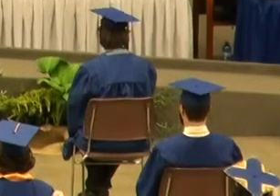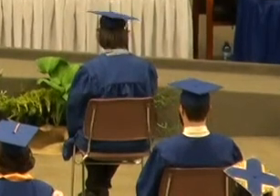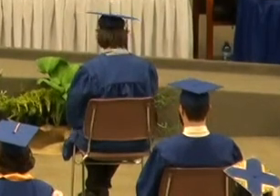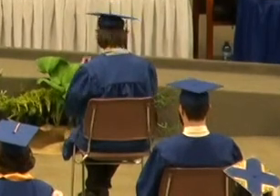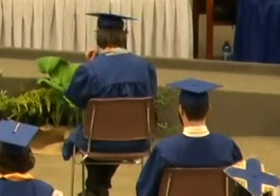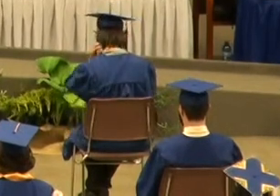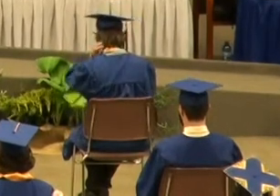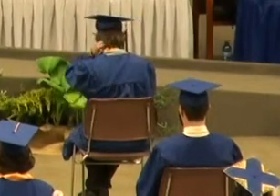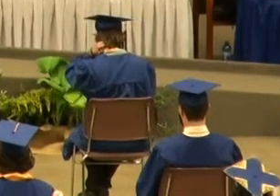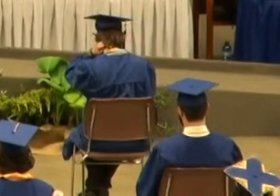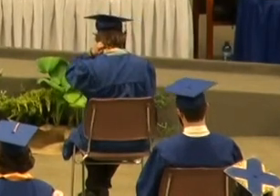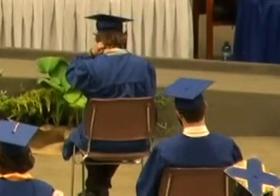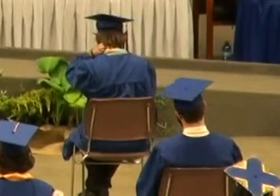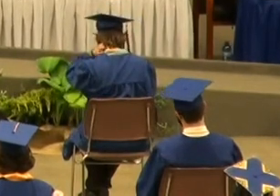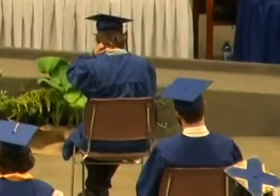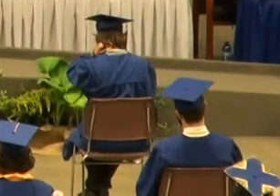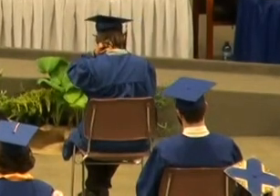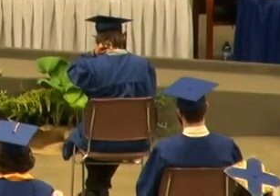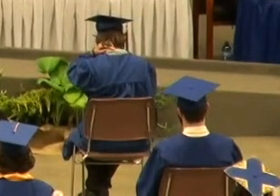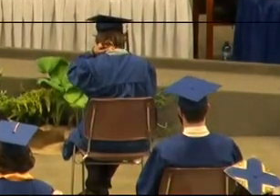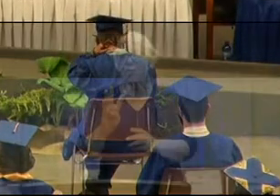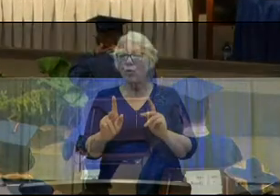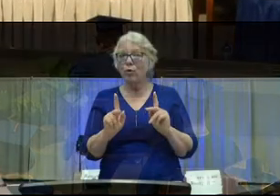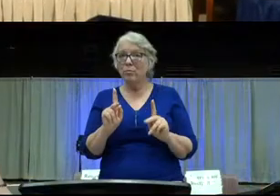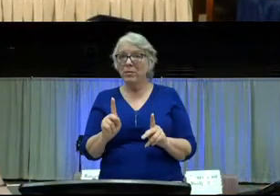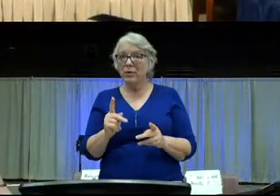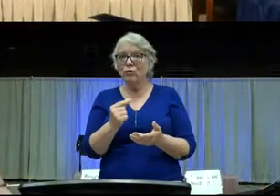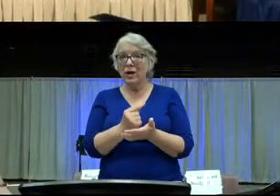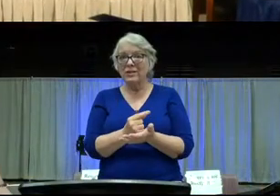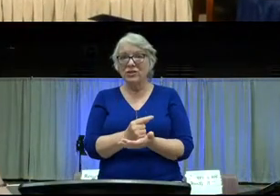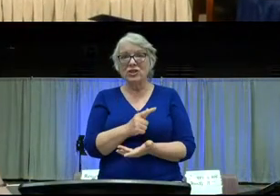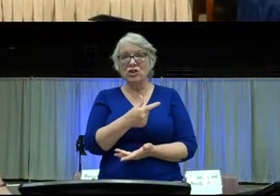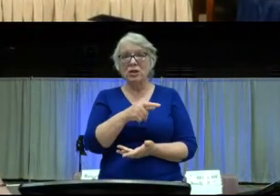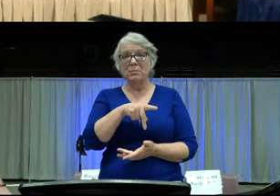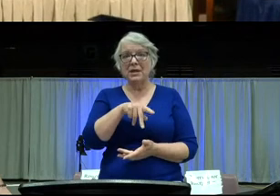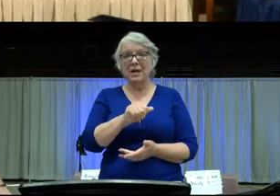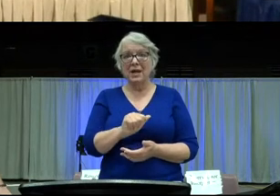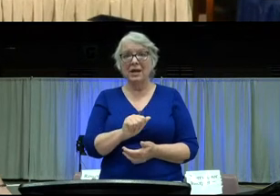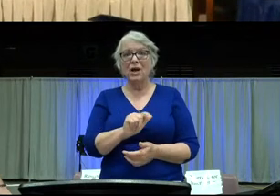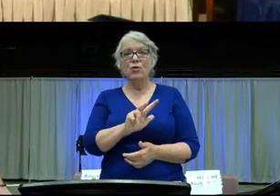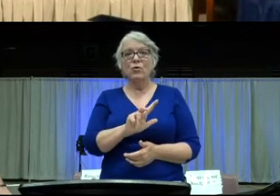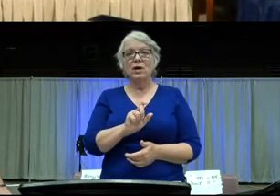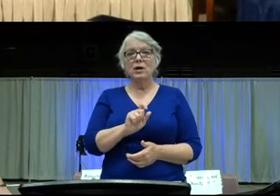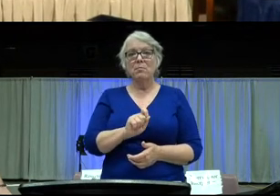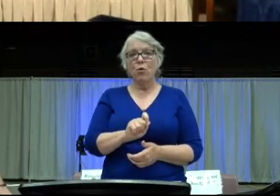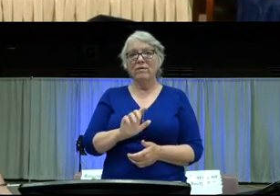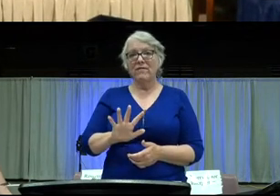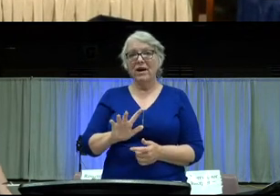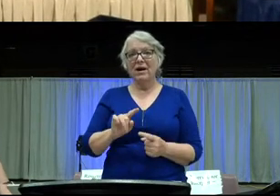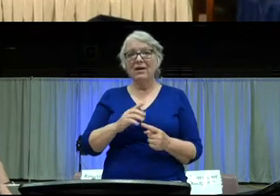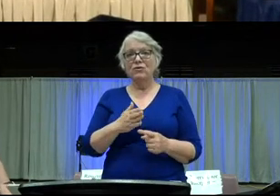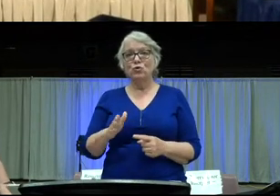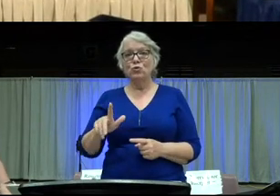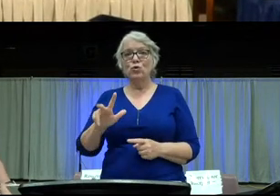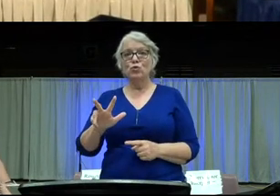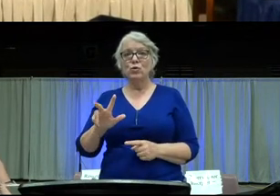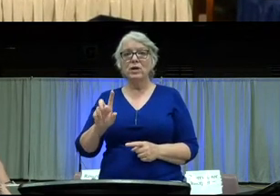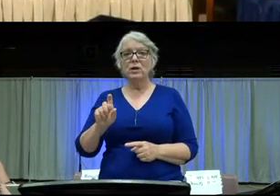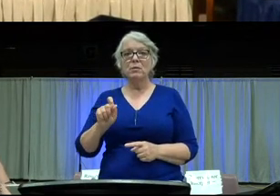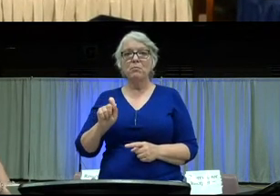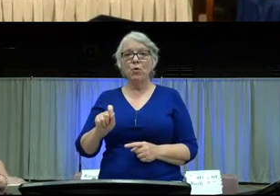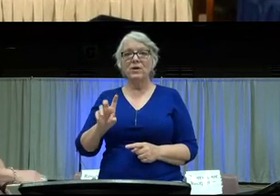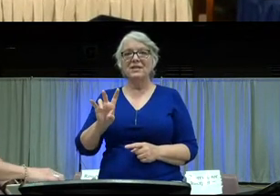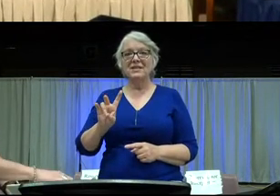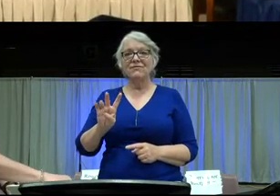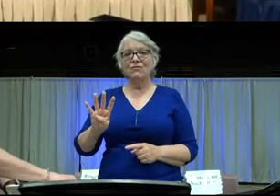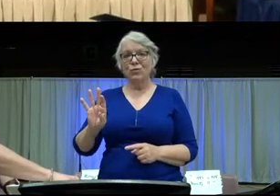which means a GPA between 3.5 and 3.749. Signified by the